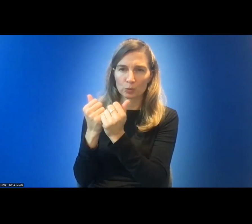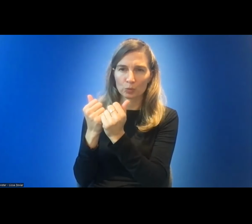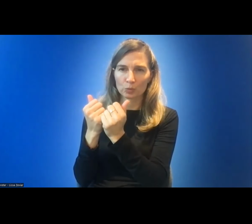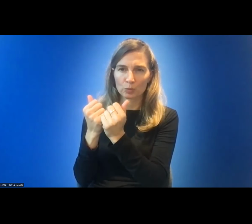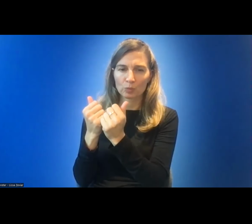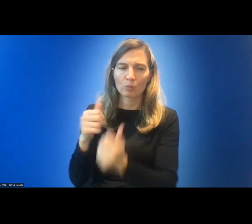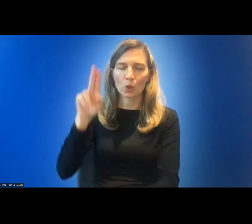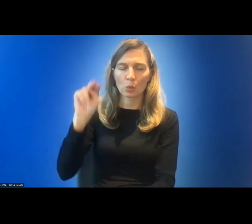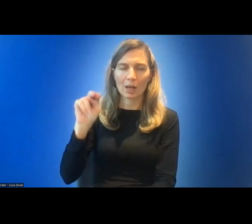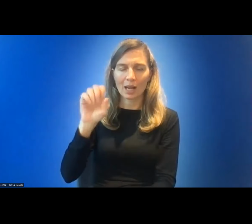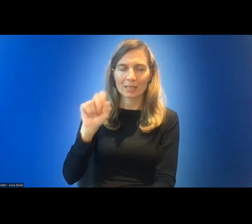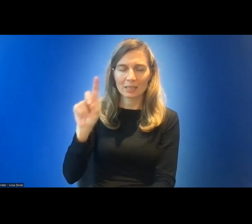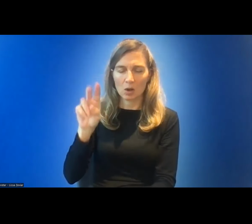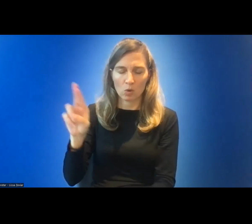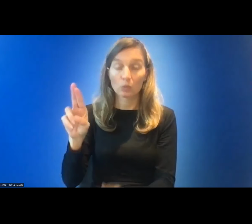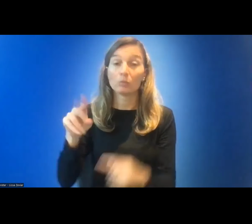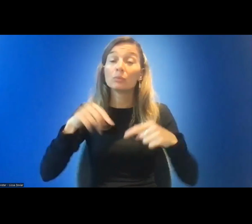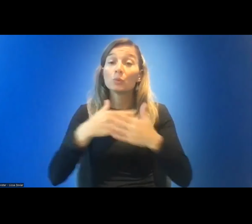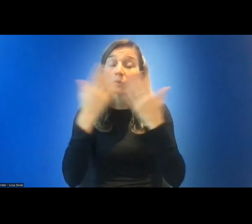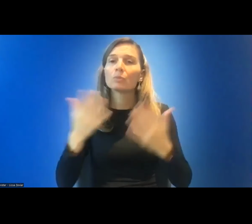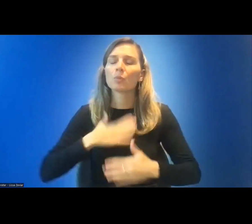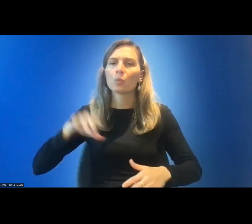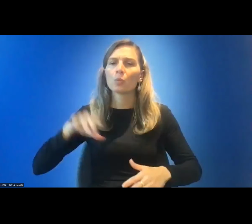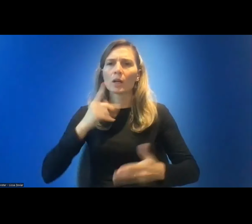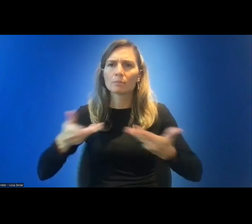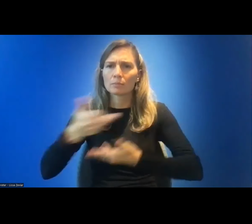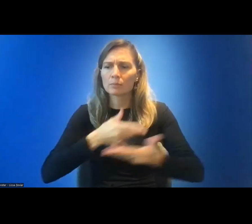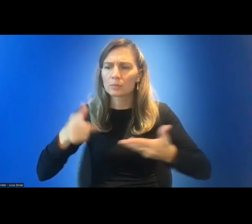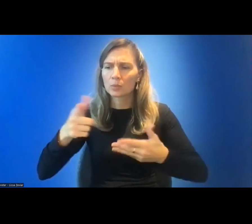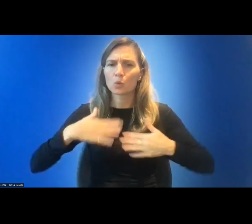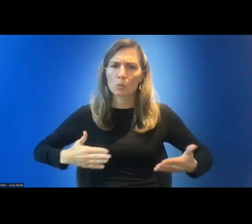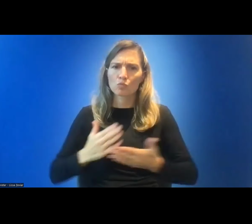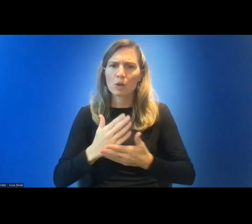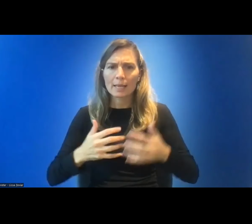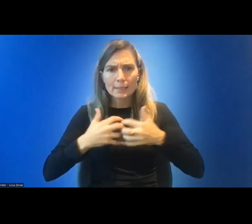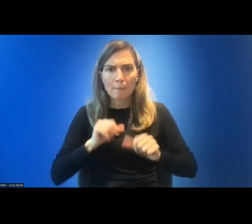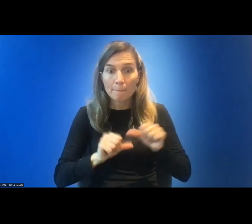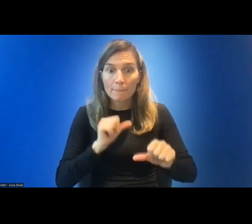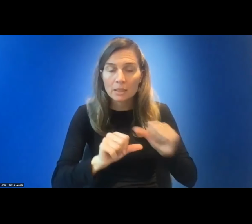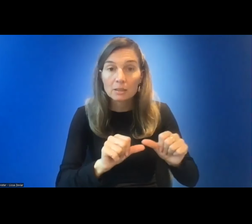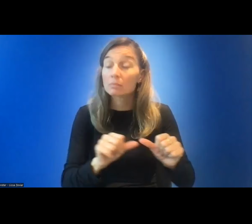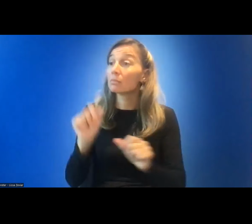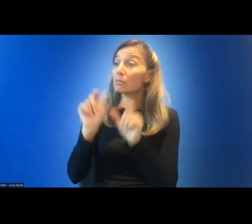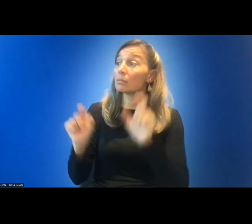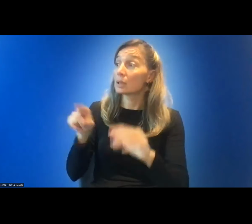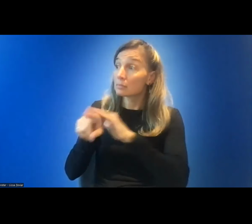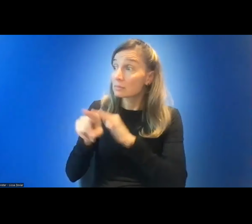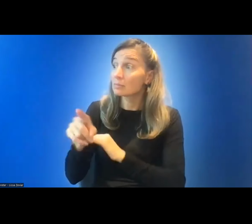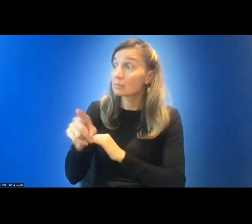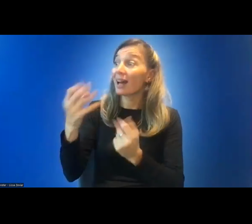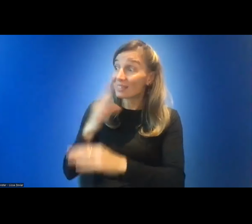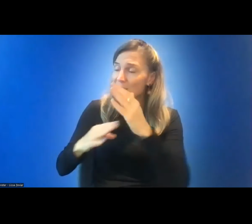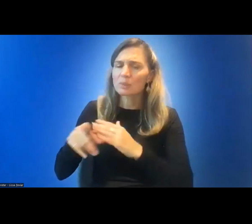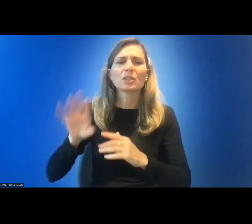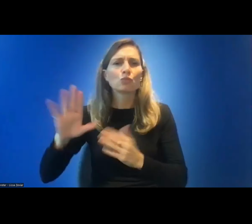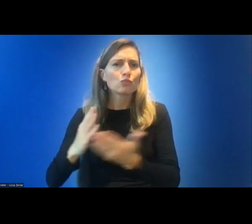discuss human rights mechanisms and how they can be used to advance rights of refugees with disabilities. Before